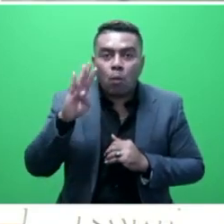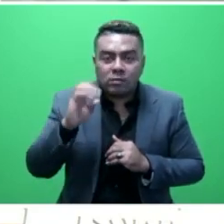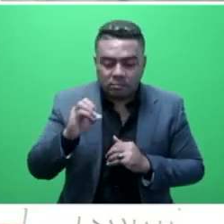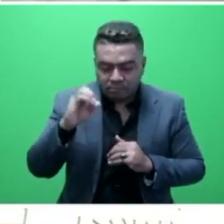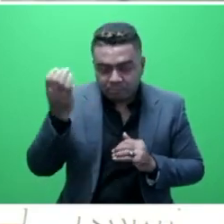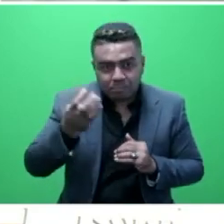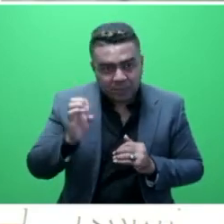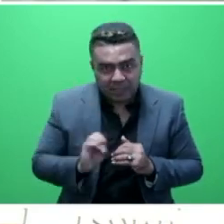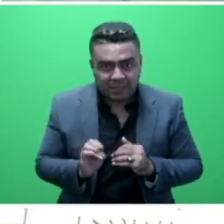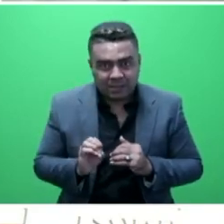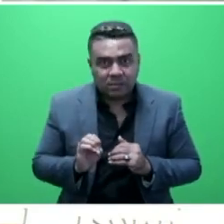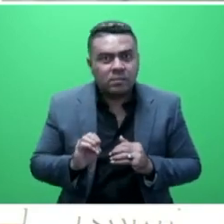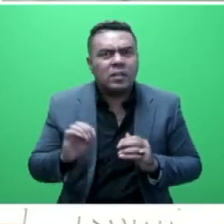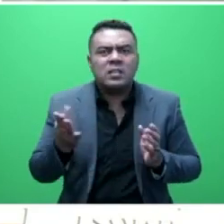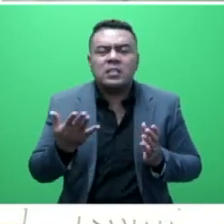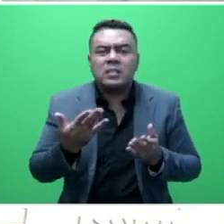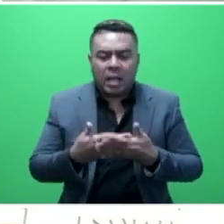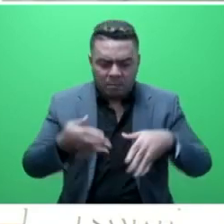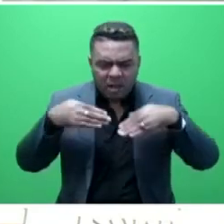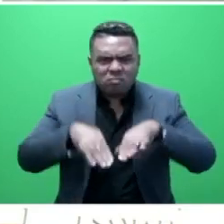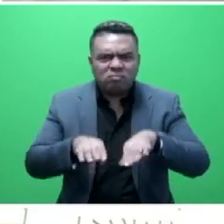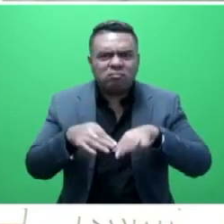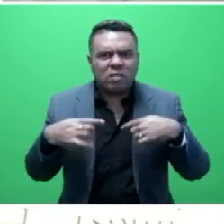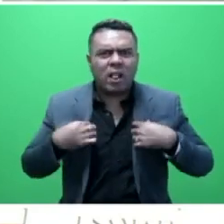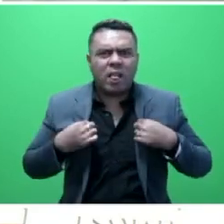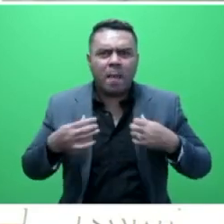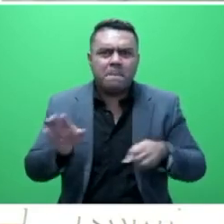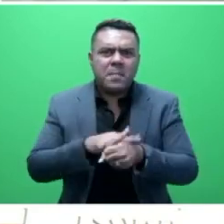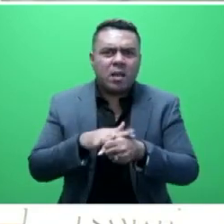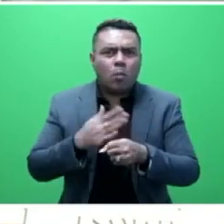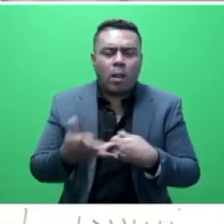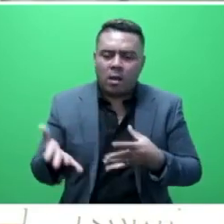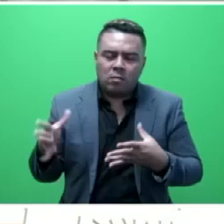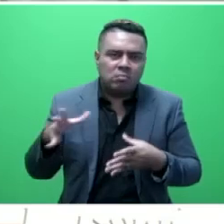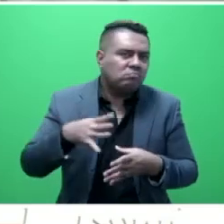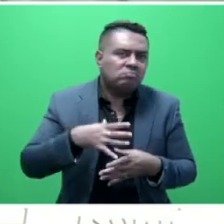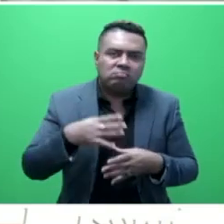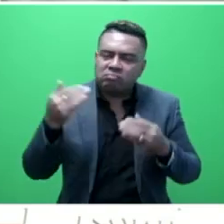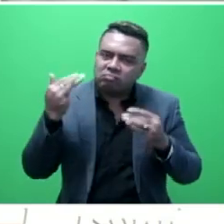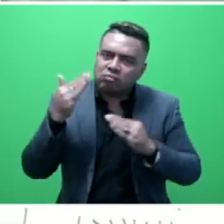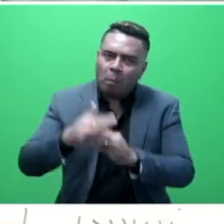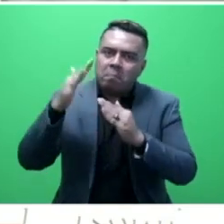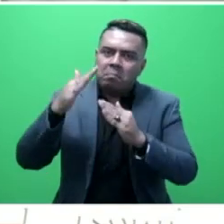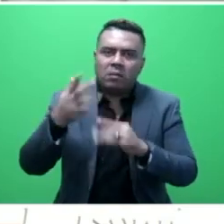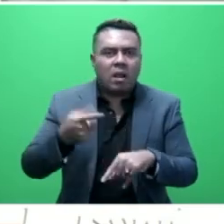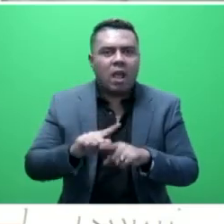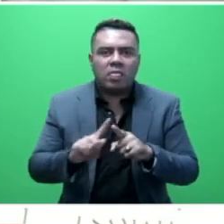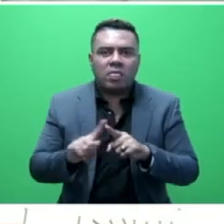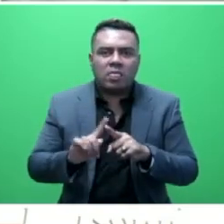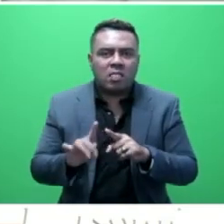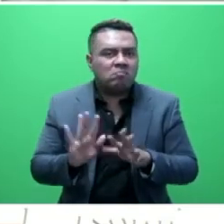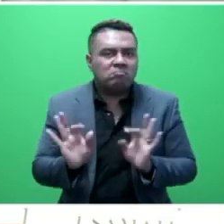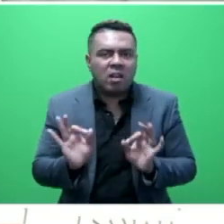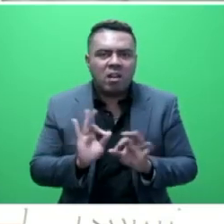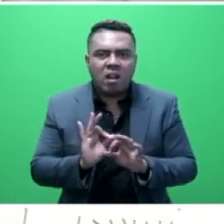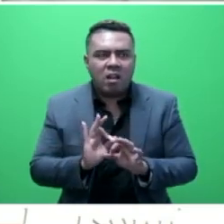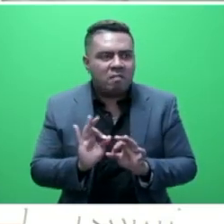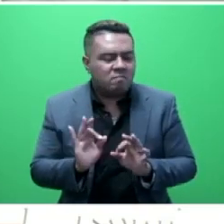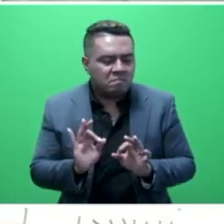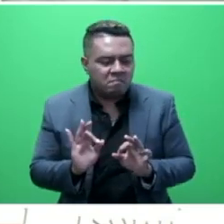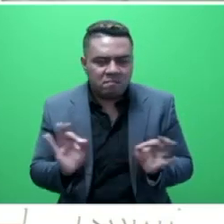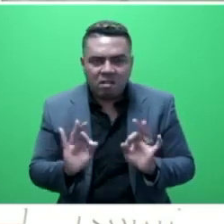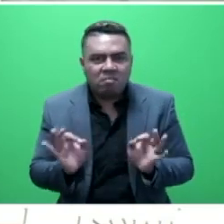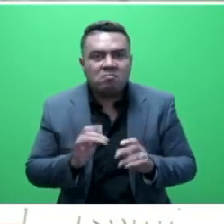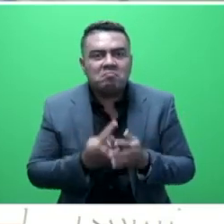seen orders halted and supply chains disrupted. Driven by this global fallout, we're now projecting the single